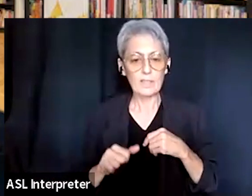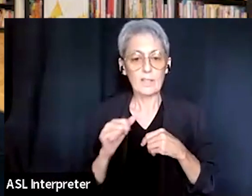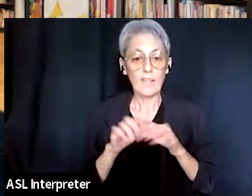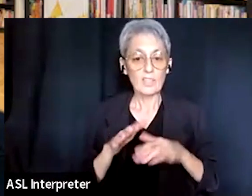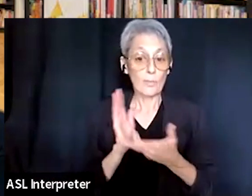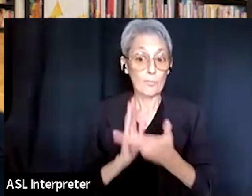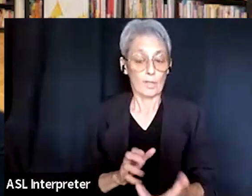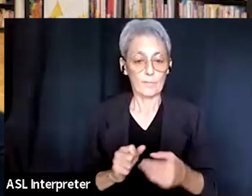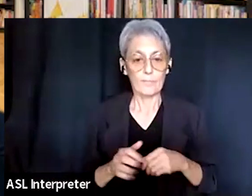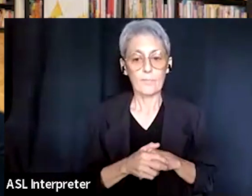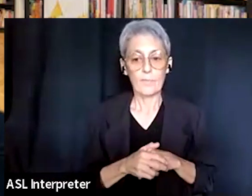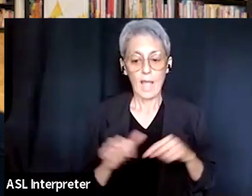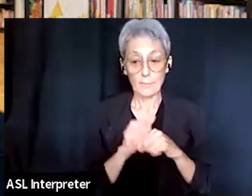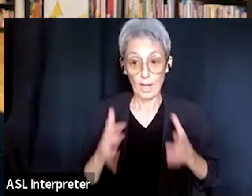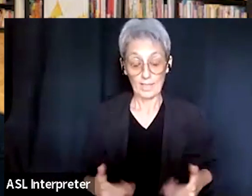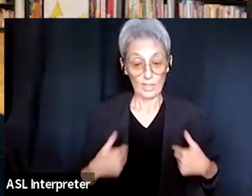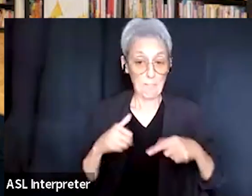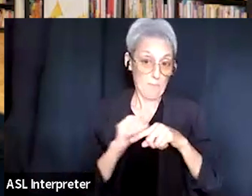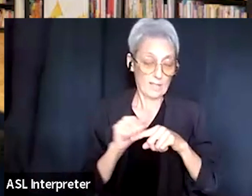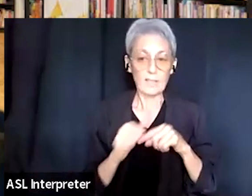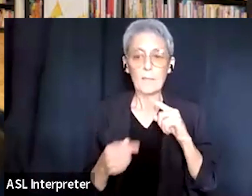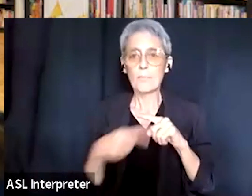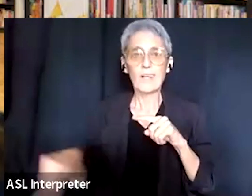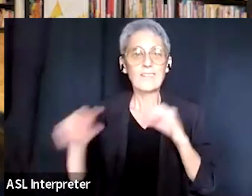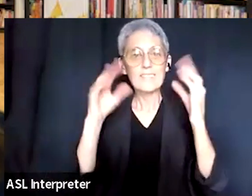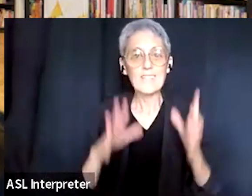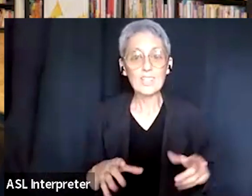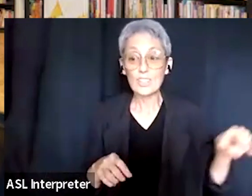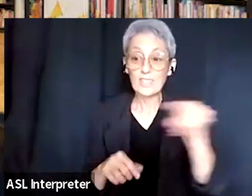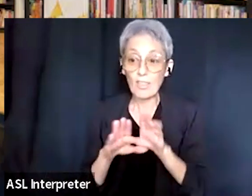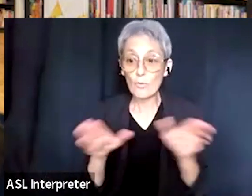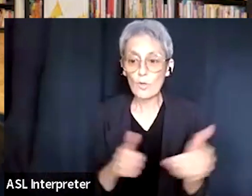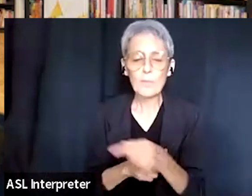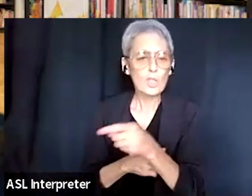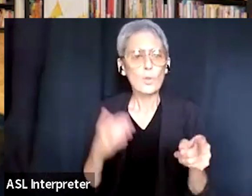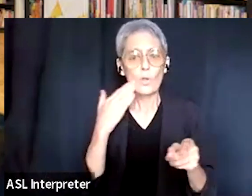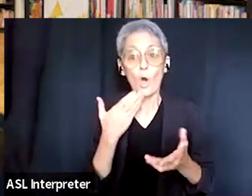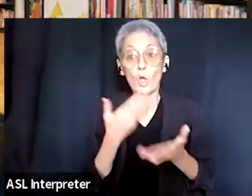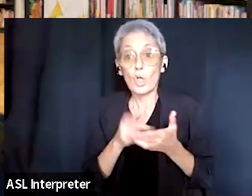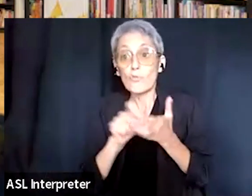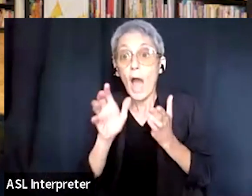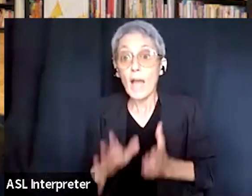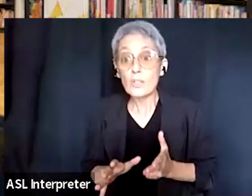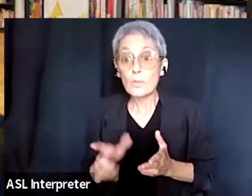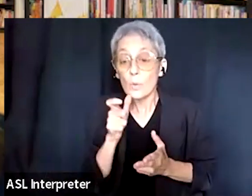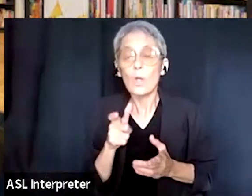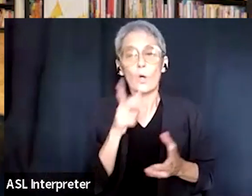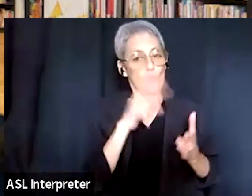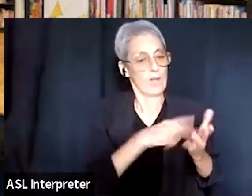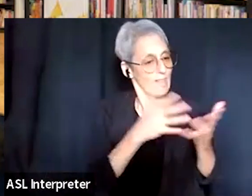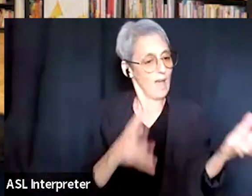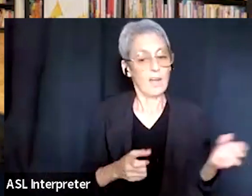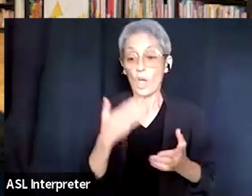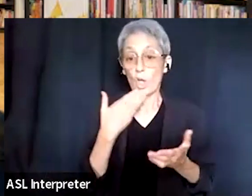practicing practitioner, and I'm sure all the teachers in the room will know, your good writers are often those kids who read a lot. Your good readers are often your